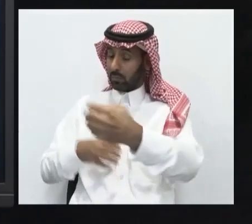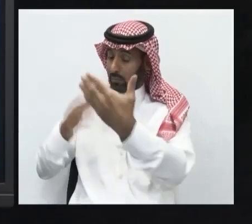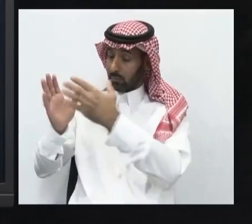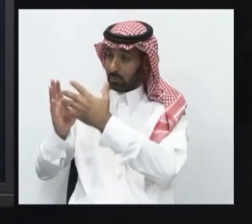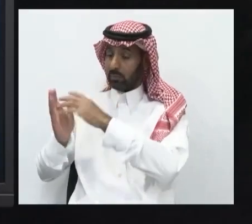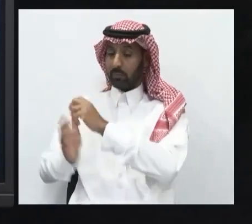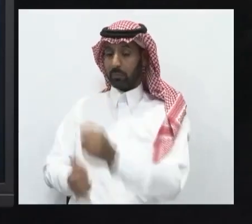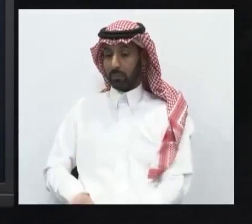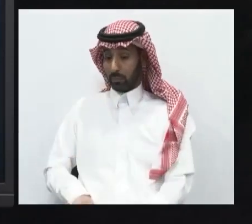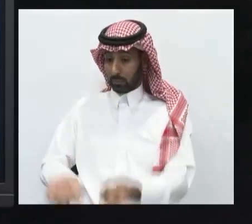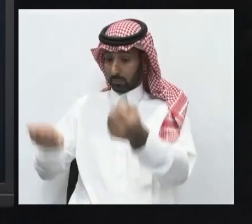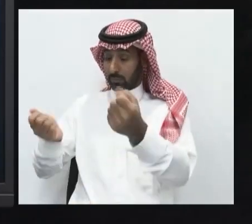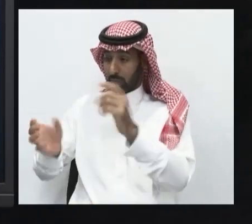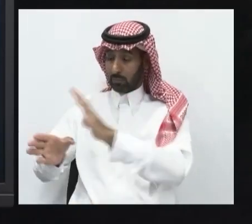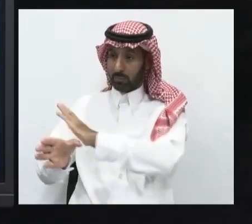clues that